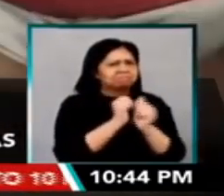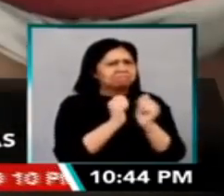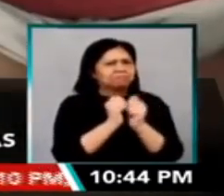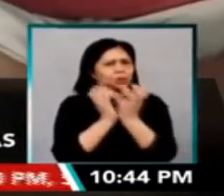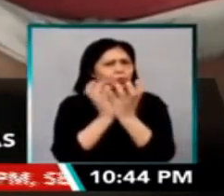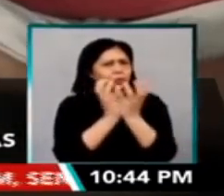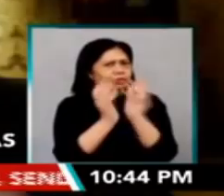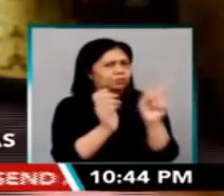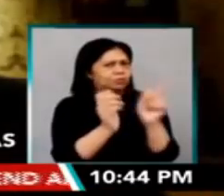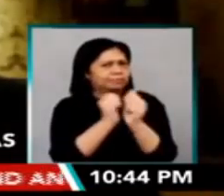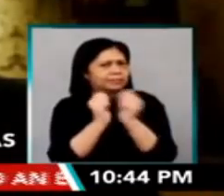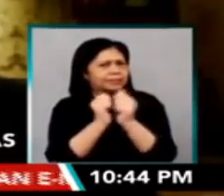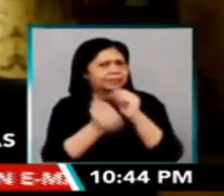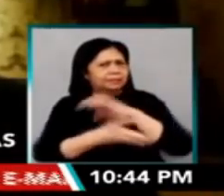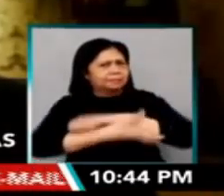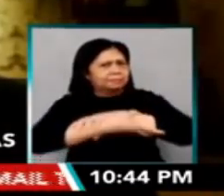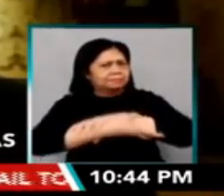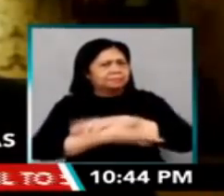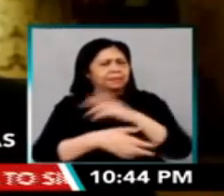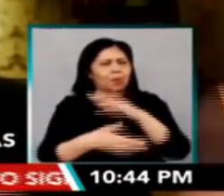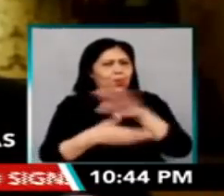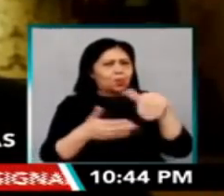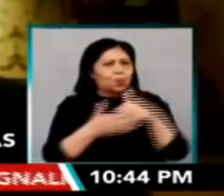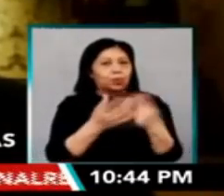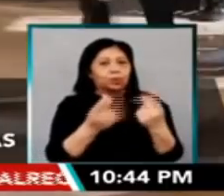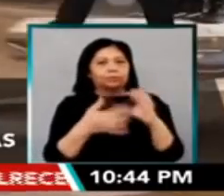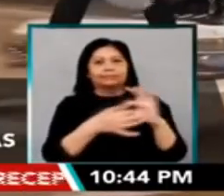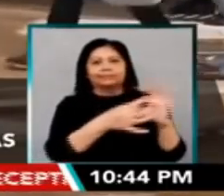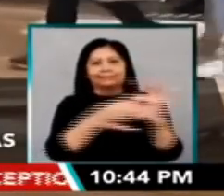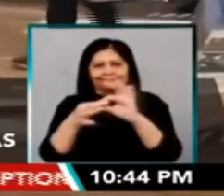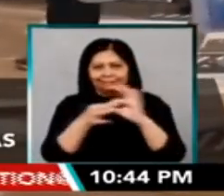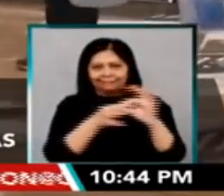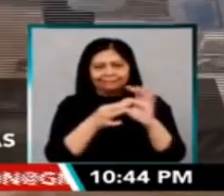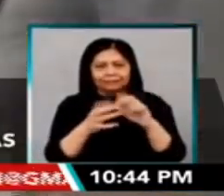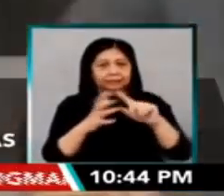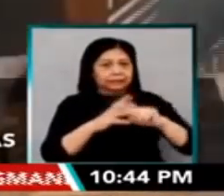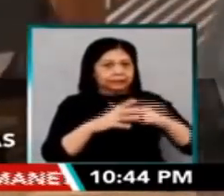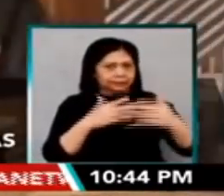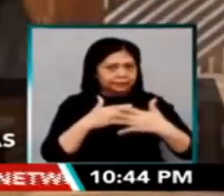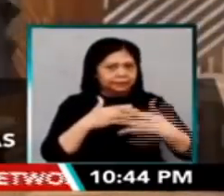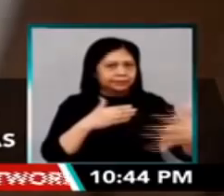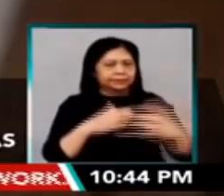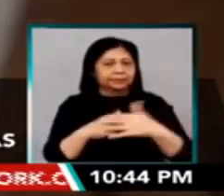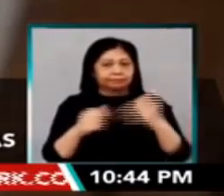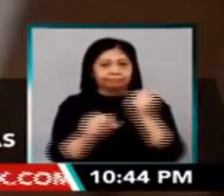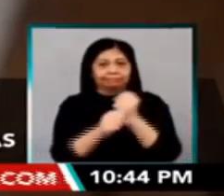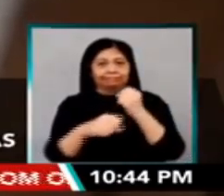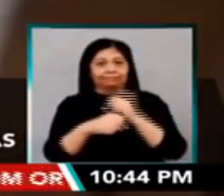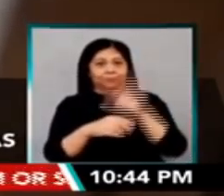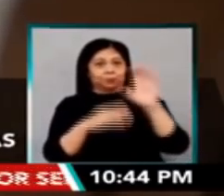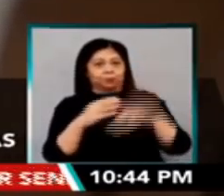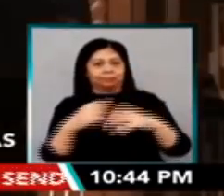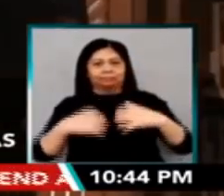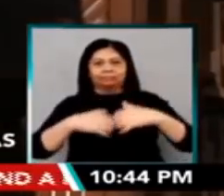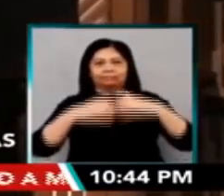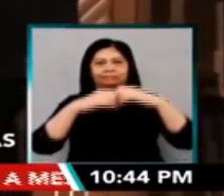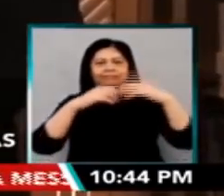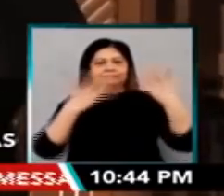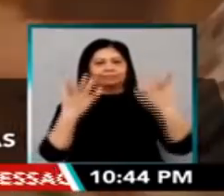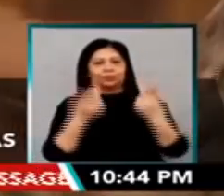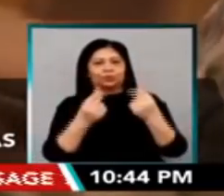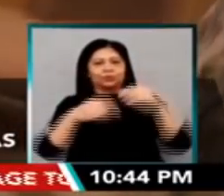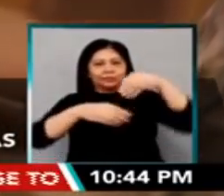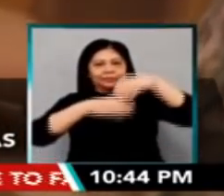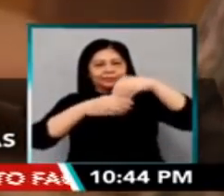of bayanihan. So all of these were done collaboratively from the start. Ang kanilang nabuo, isang istrukturang naglalaman ng